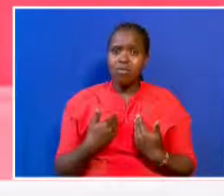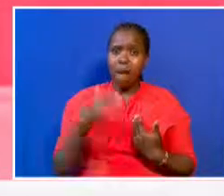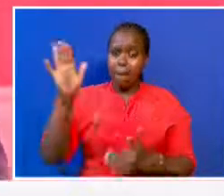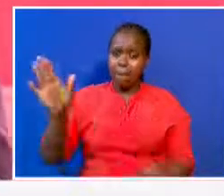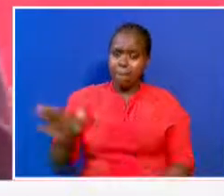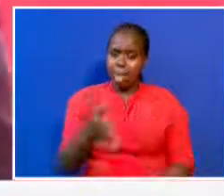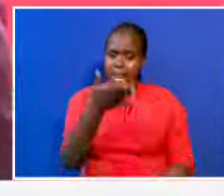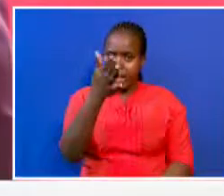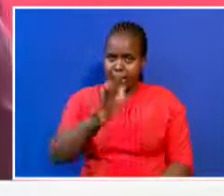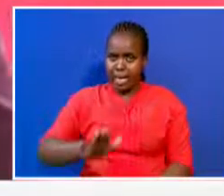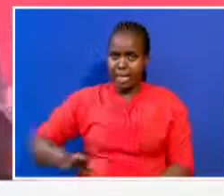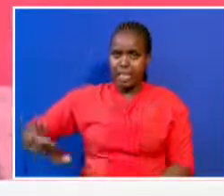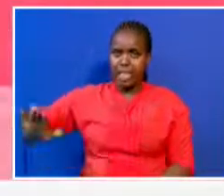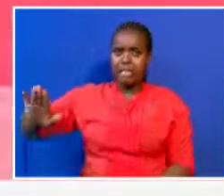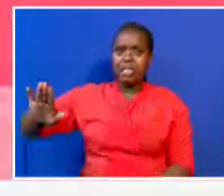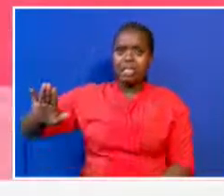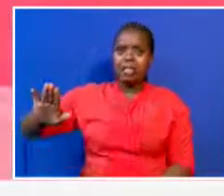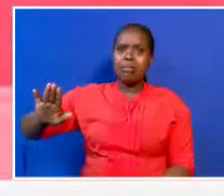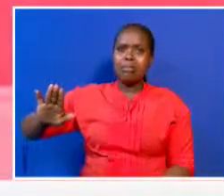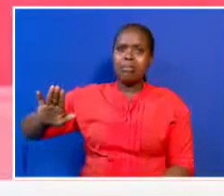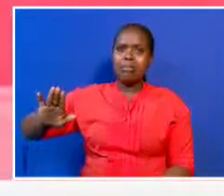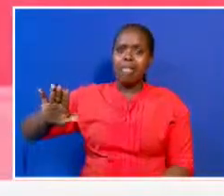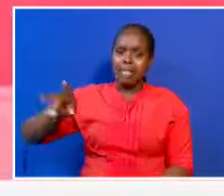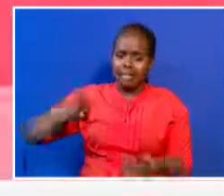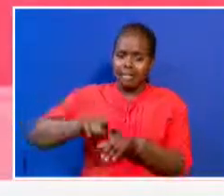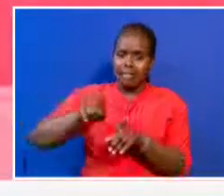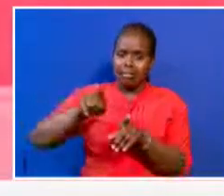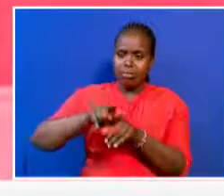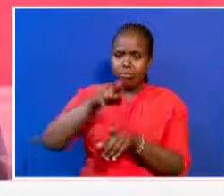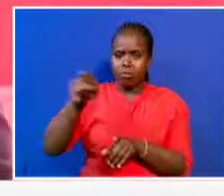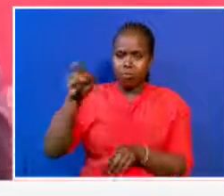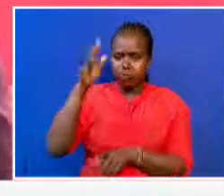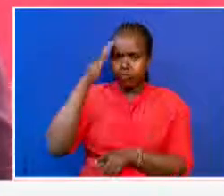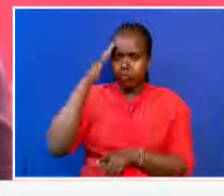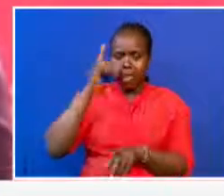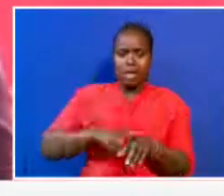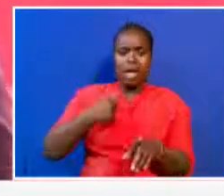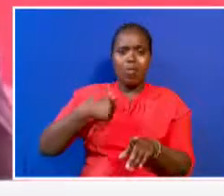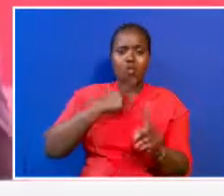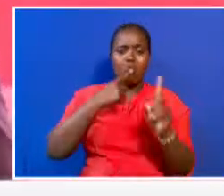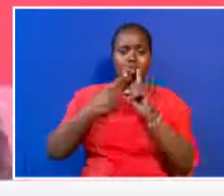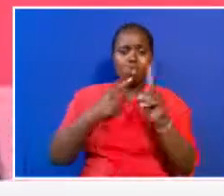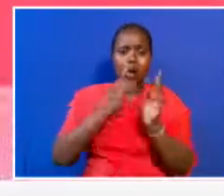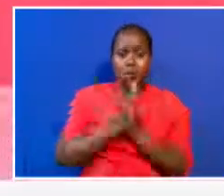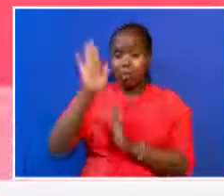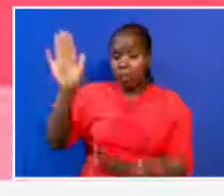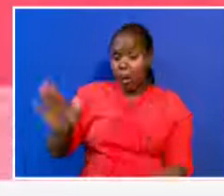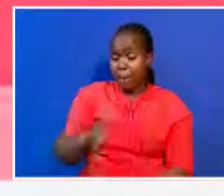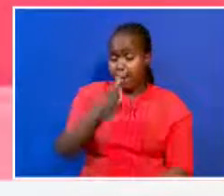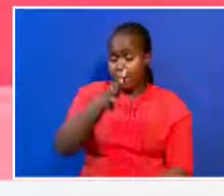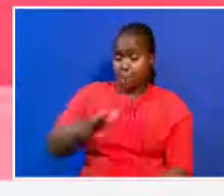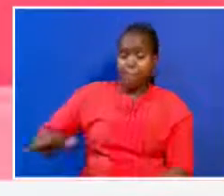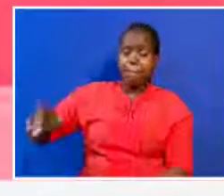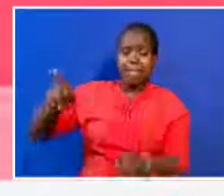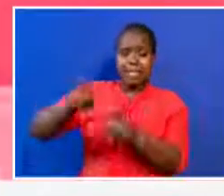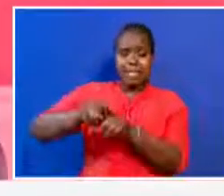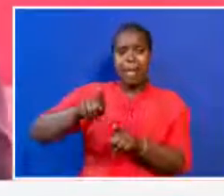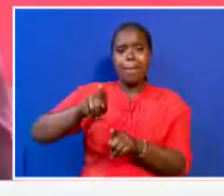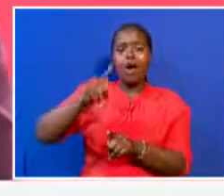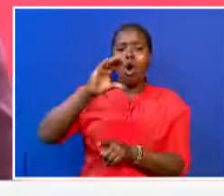Parliament is reconsidering as we talk. Parliament is